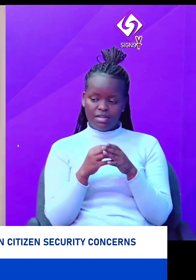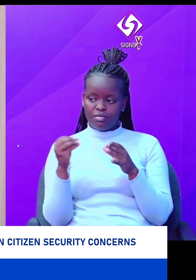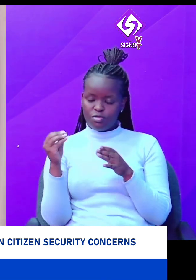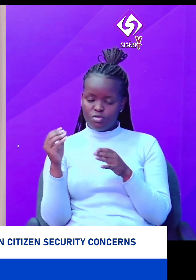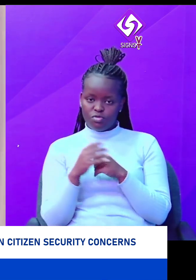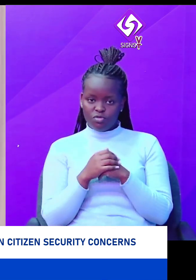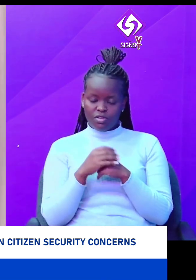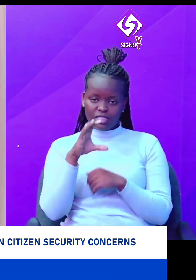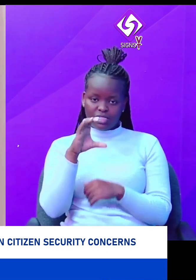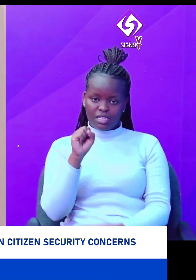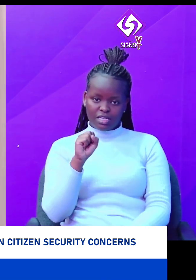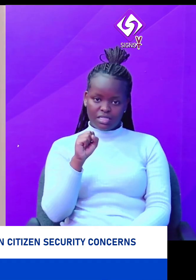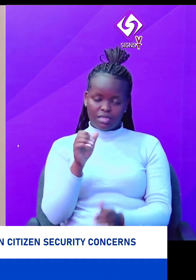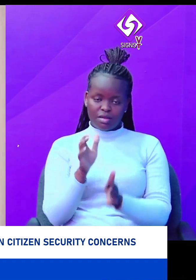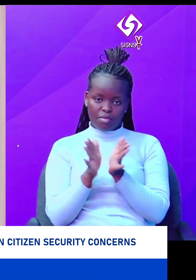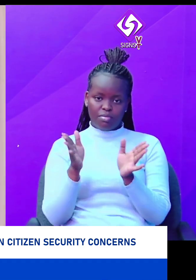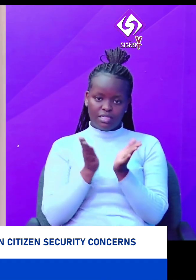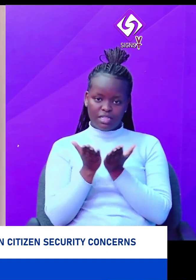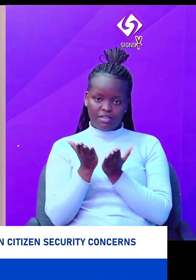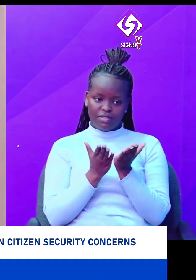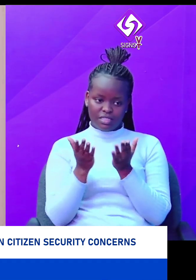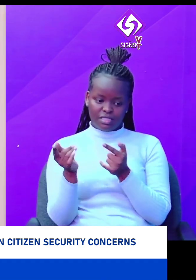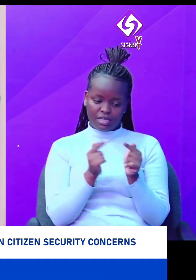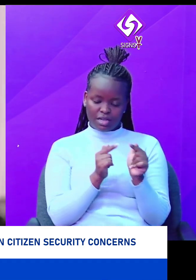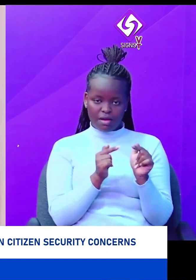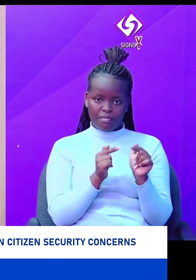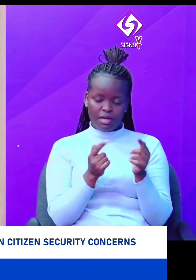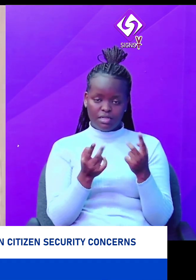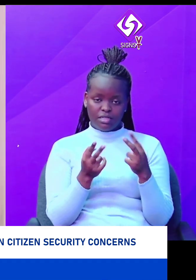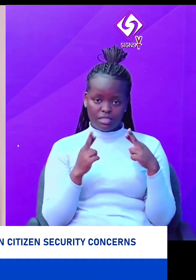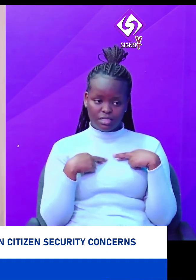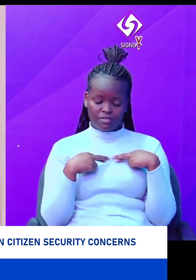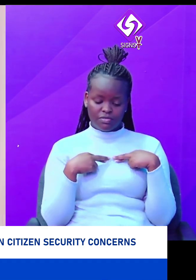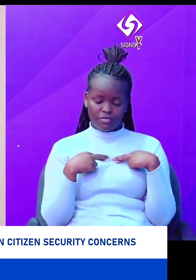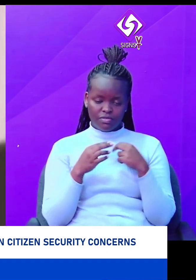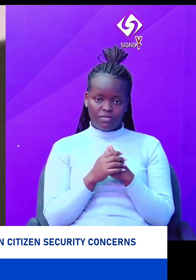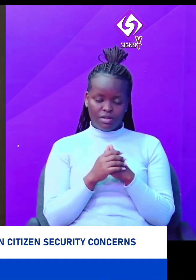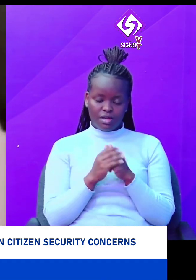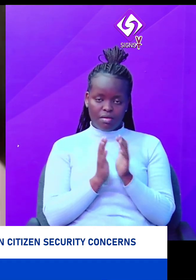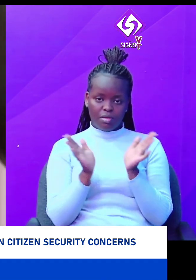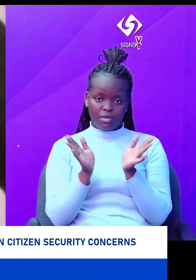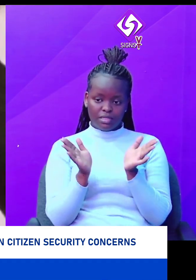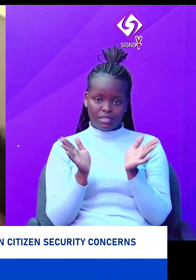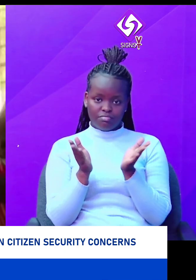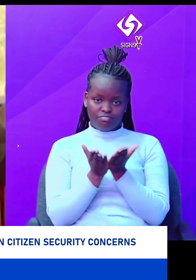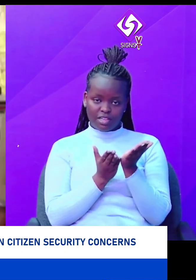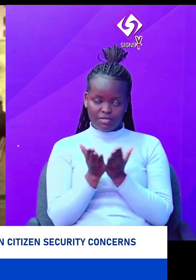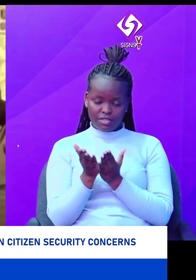invite CS Public Service to come and receive a report on behalf of the public service.